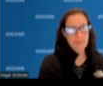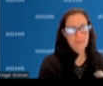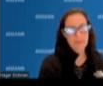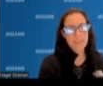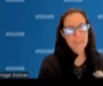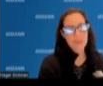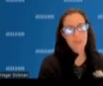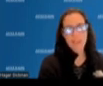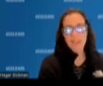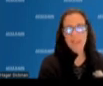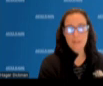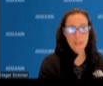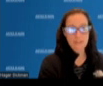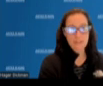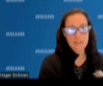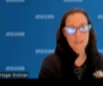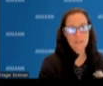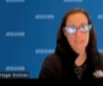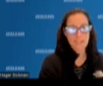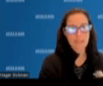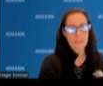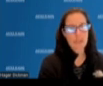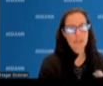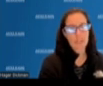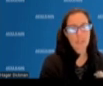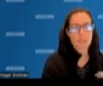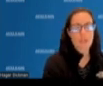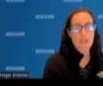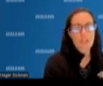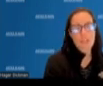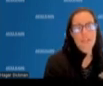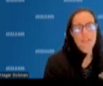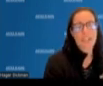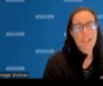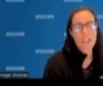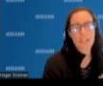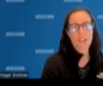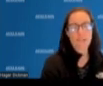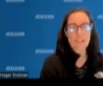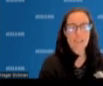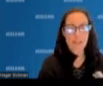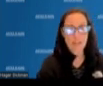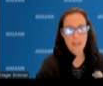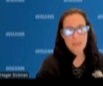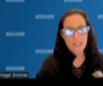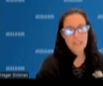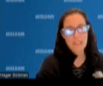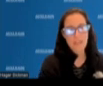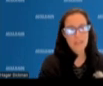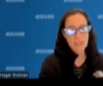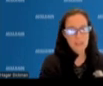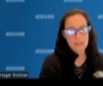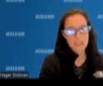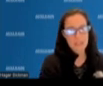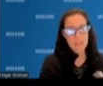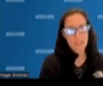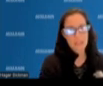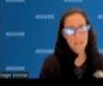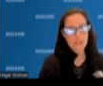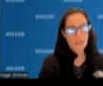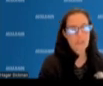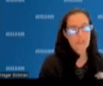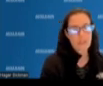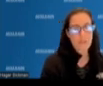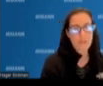So here are some places where you can get involved, and you can join Justice and Aging and receive our updates and our